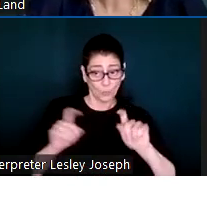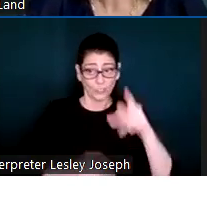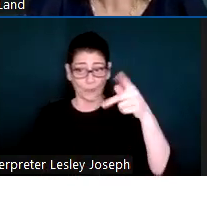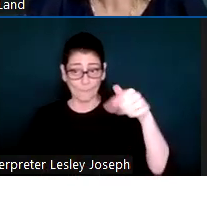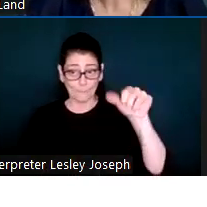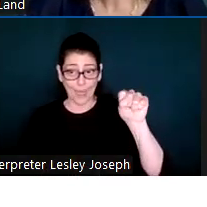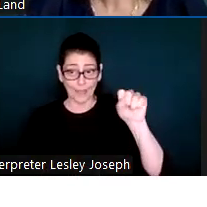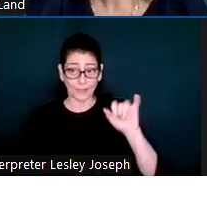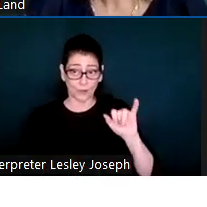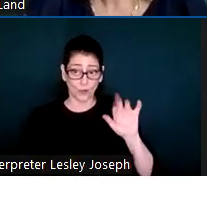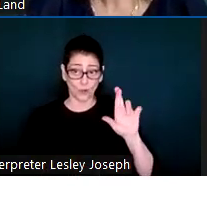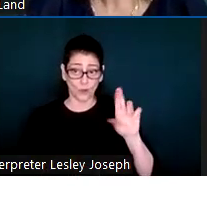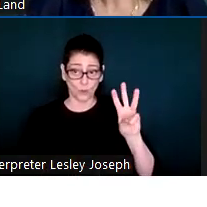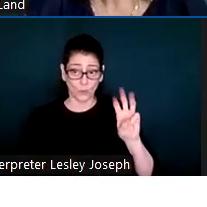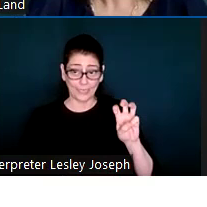we've talked about?